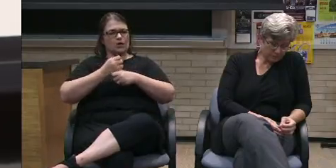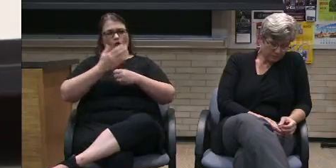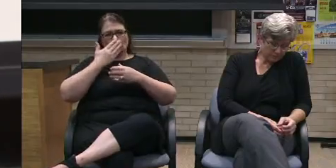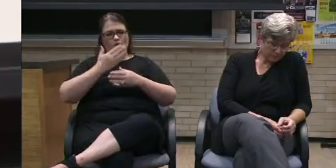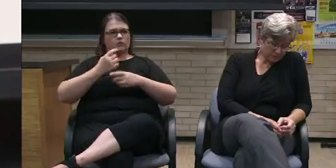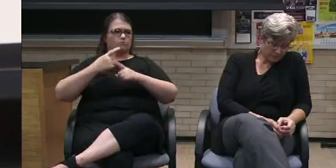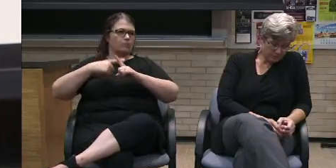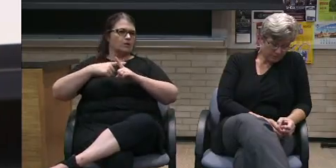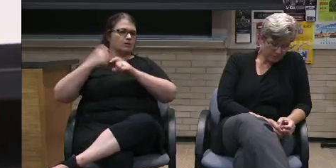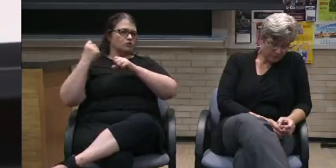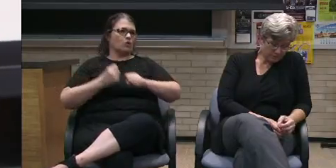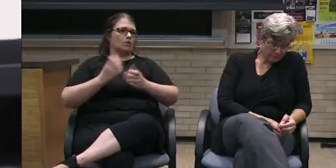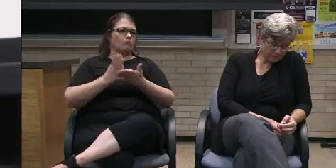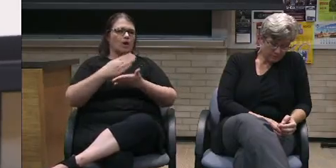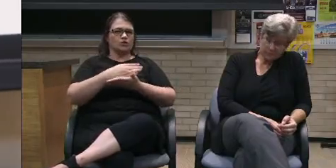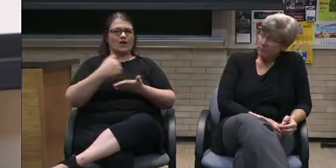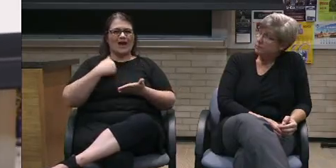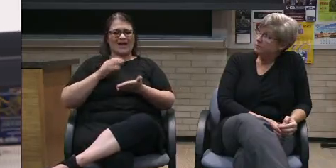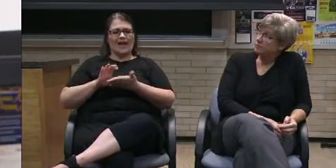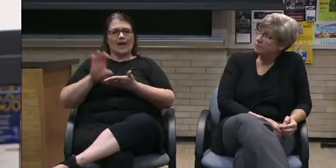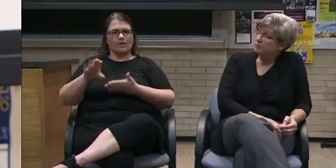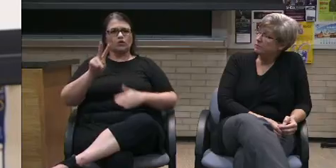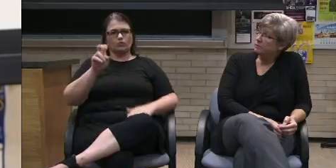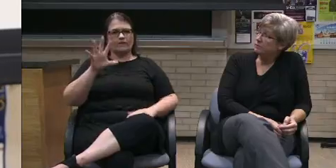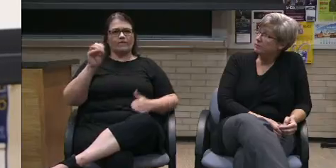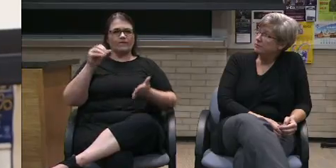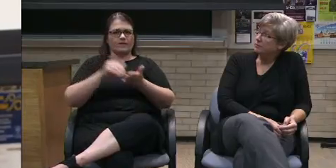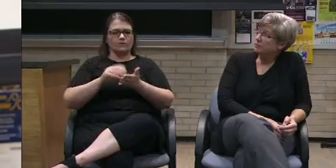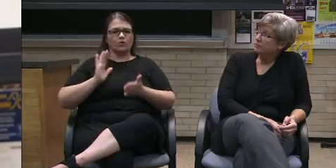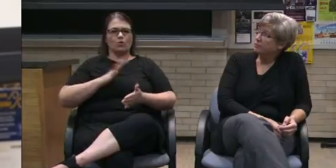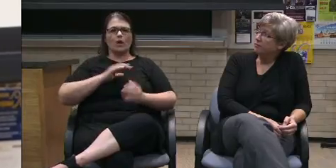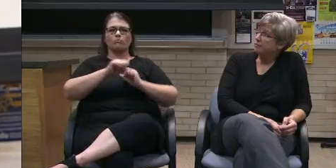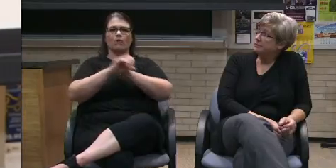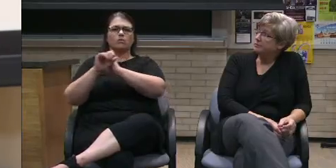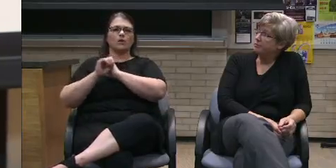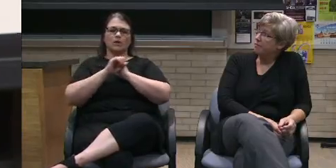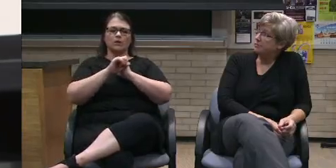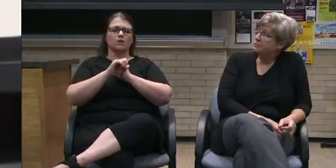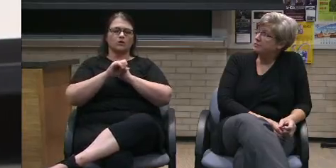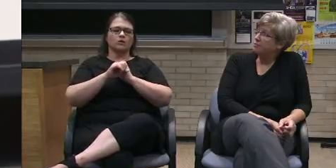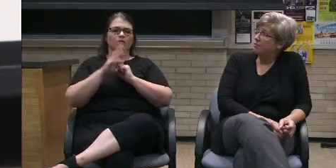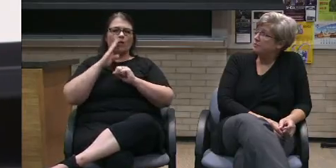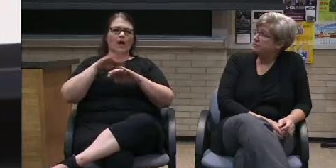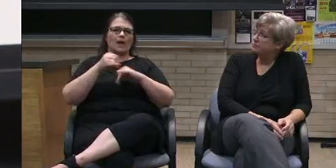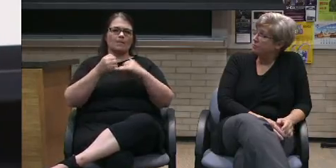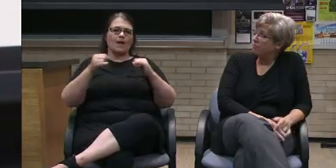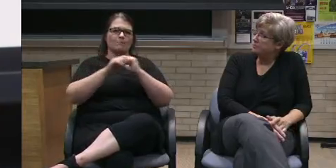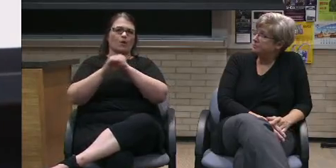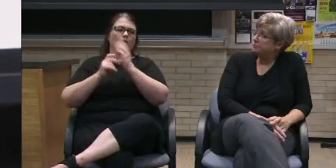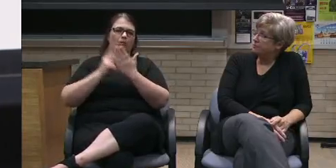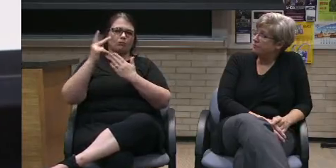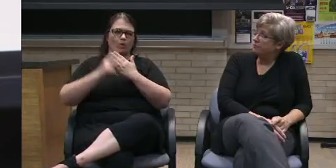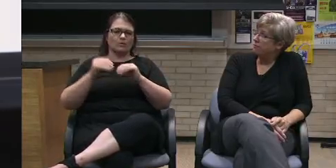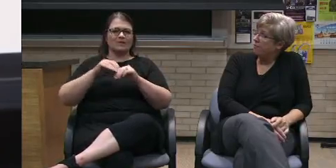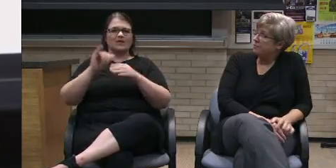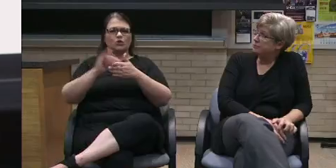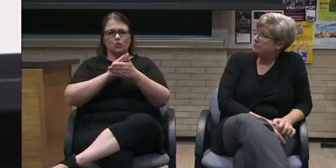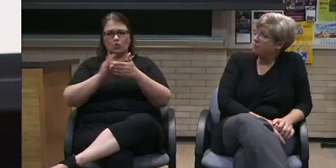I allocated $250,000 to our PR department to do an online marketing program across the state and down the eastern